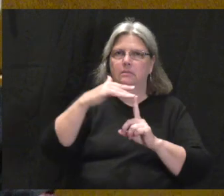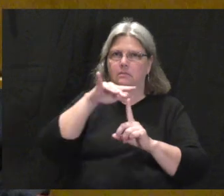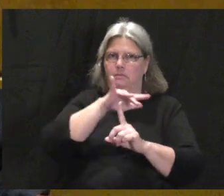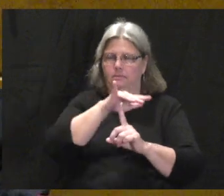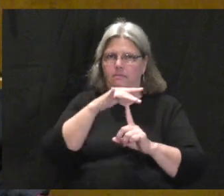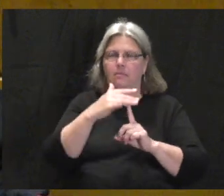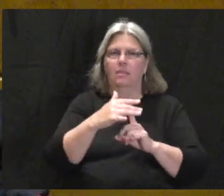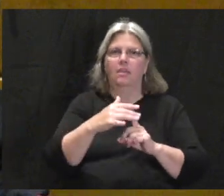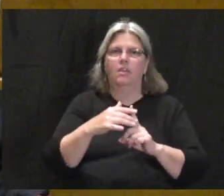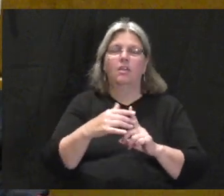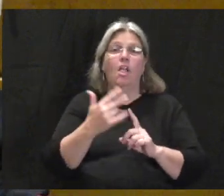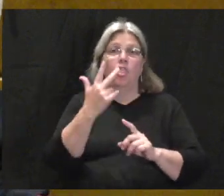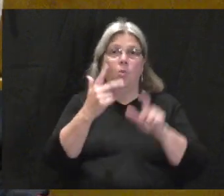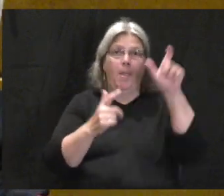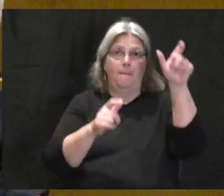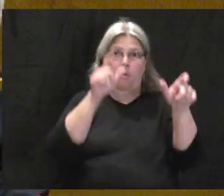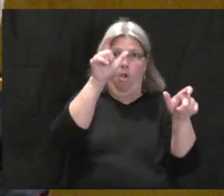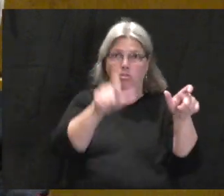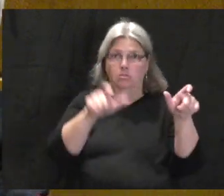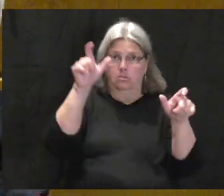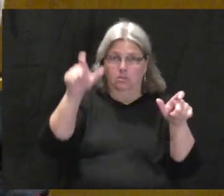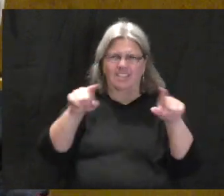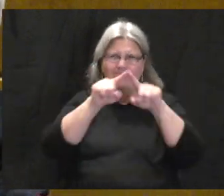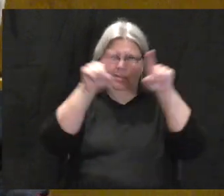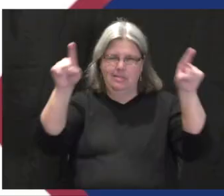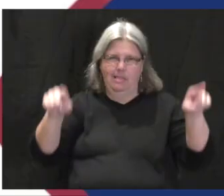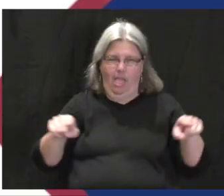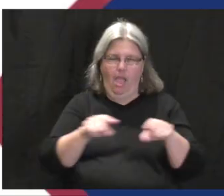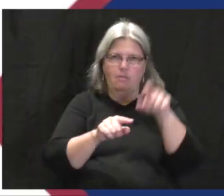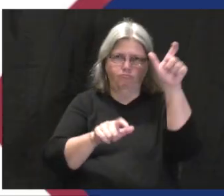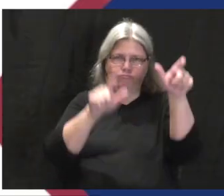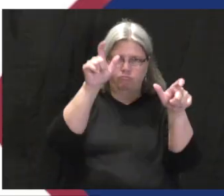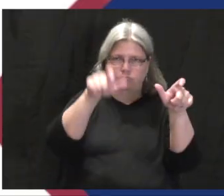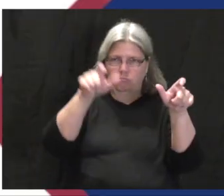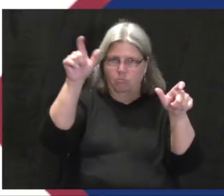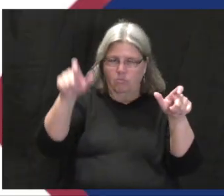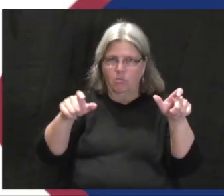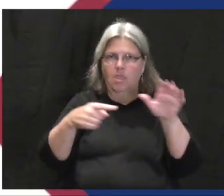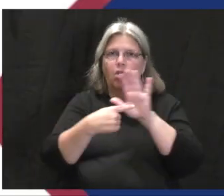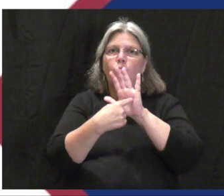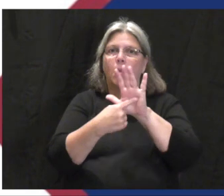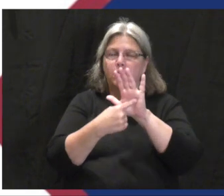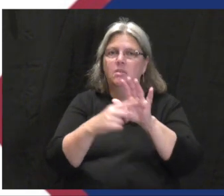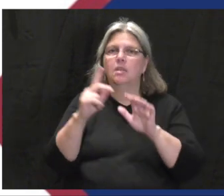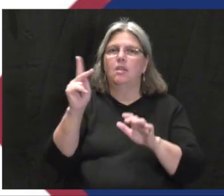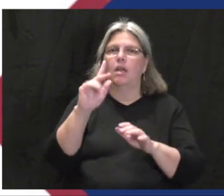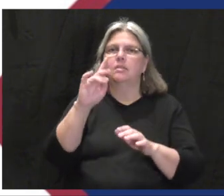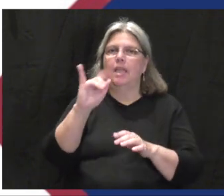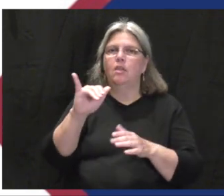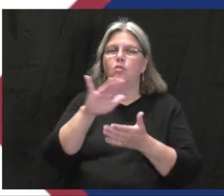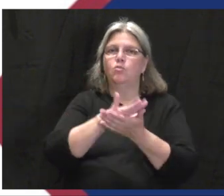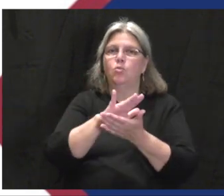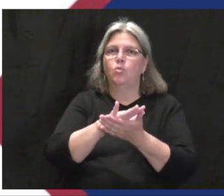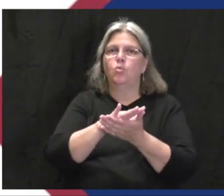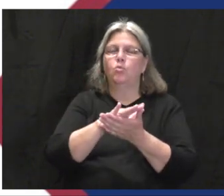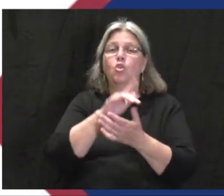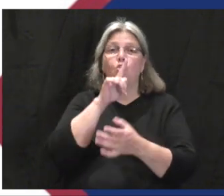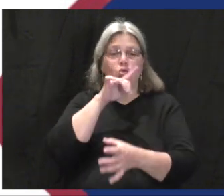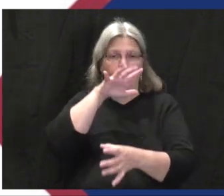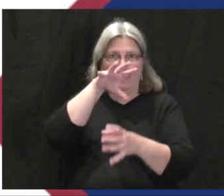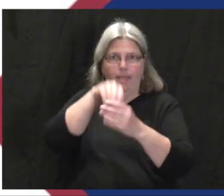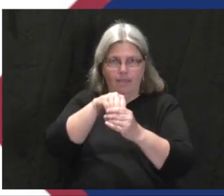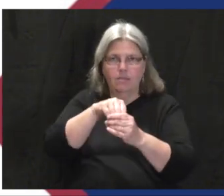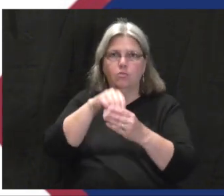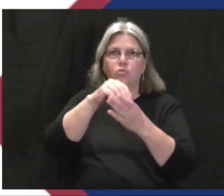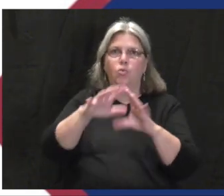3 bars represent the composition of the student body of Knox County Schools for each of the last 3 years. And so what